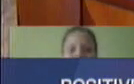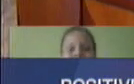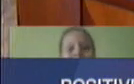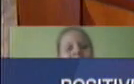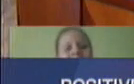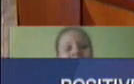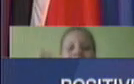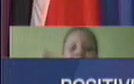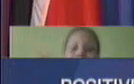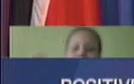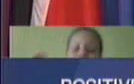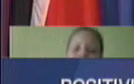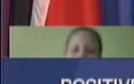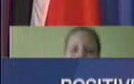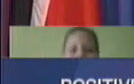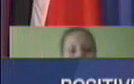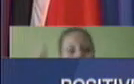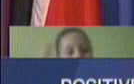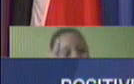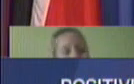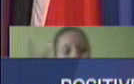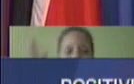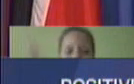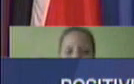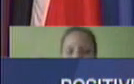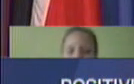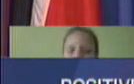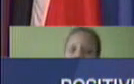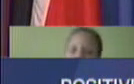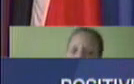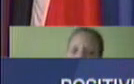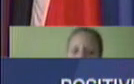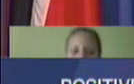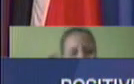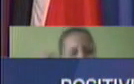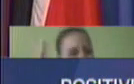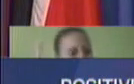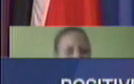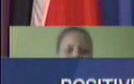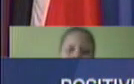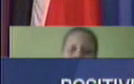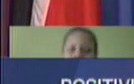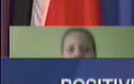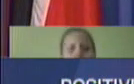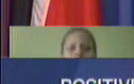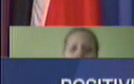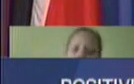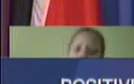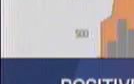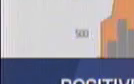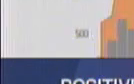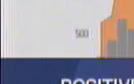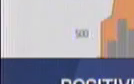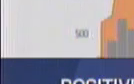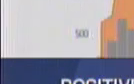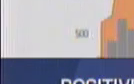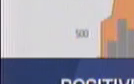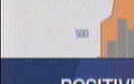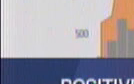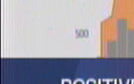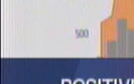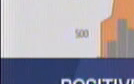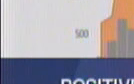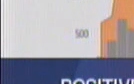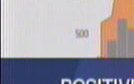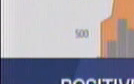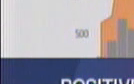press conference at the Diplomatic Center in St. Anne's, said there was a 7% decrease between the second and third week. That downward trend,